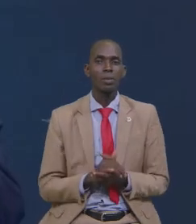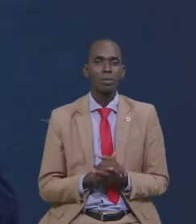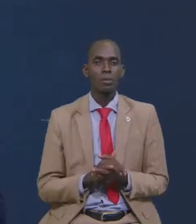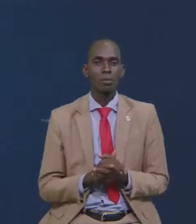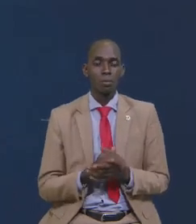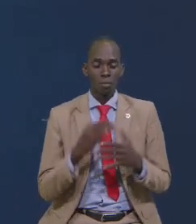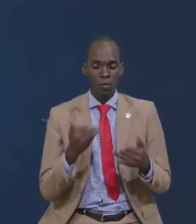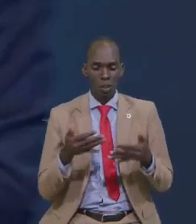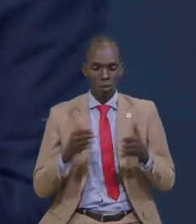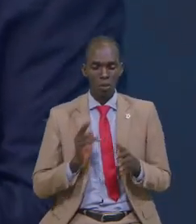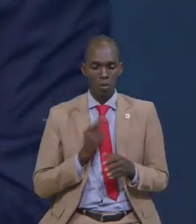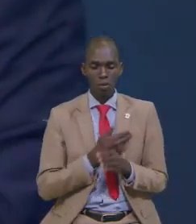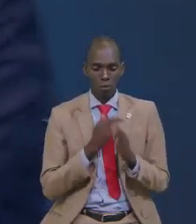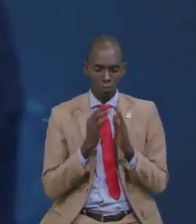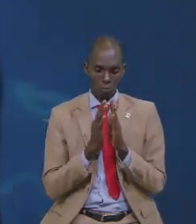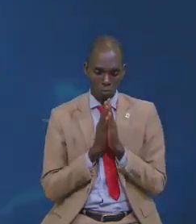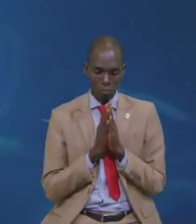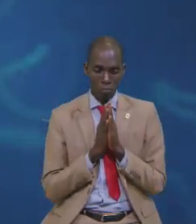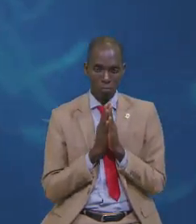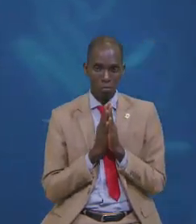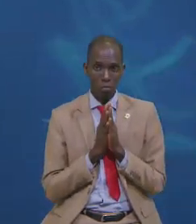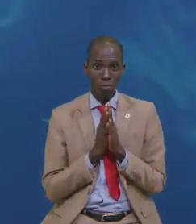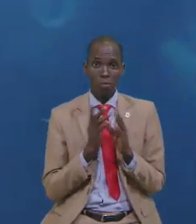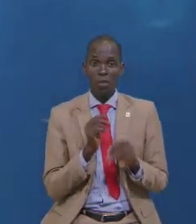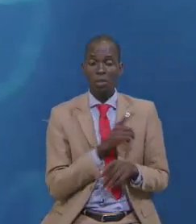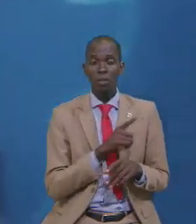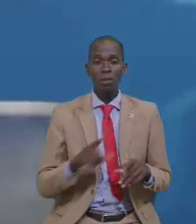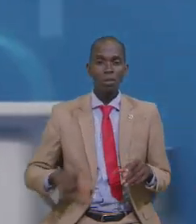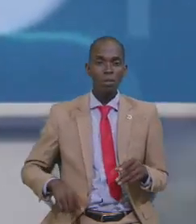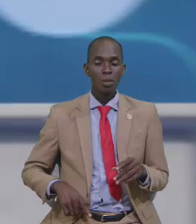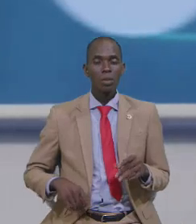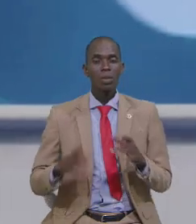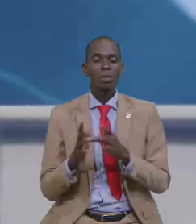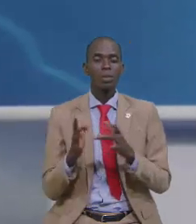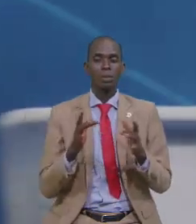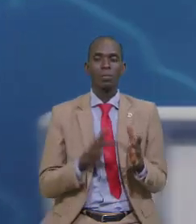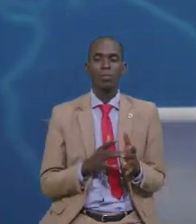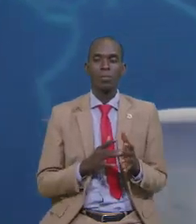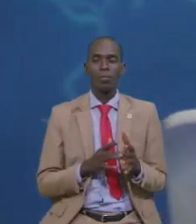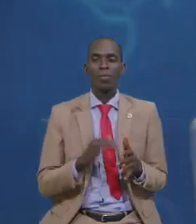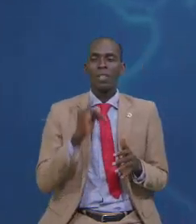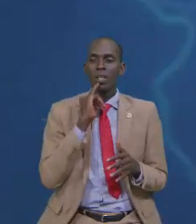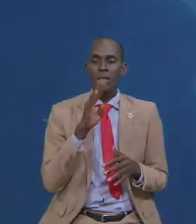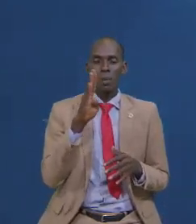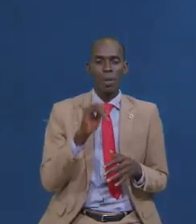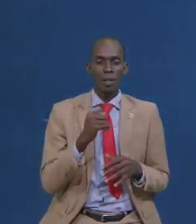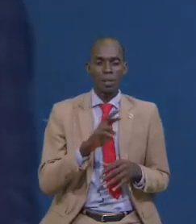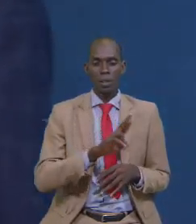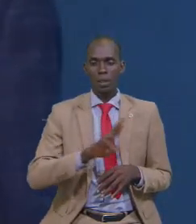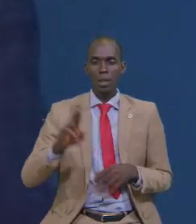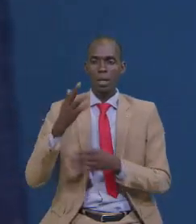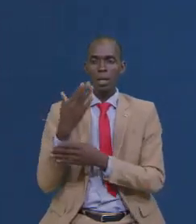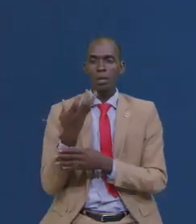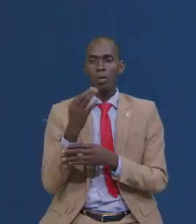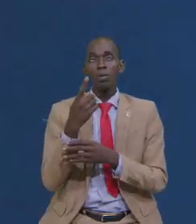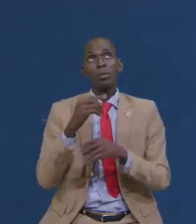bowed, eyes closed. The Lord Jesus is by the right hand of the Father now,